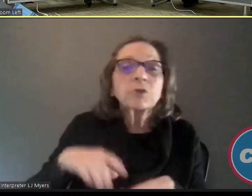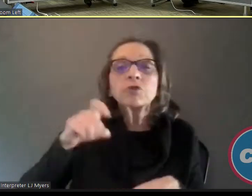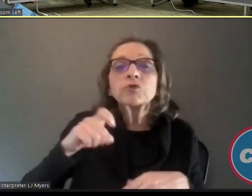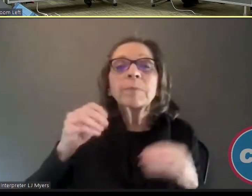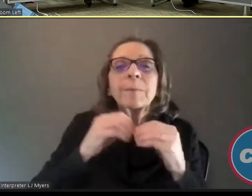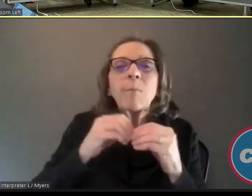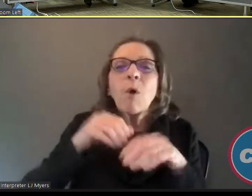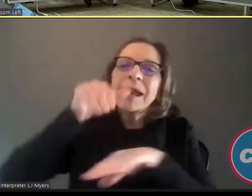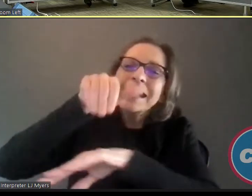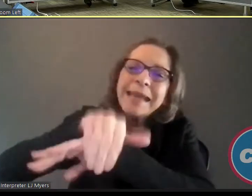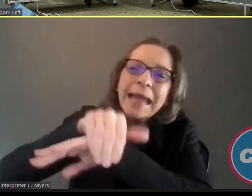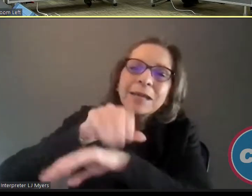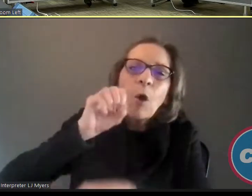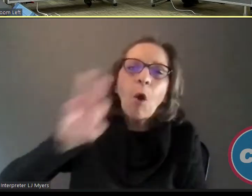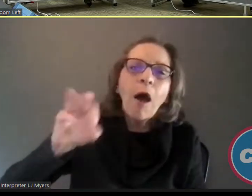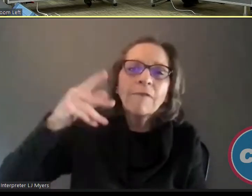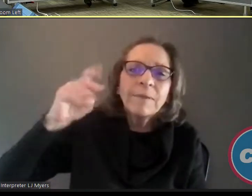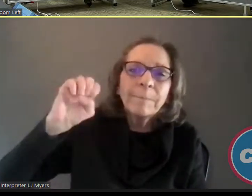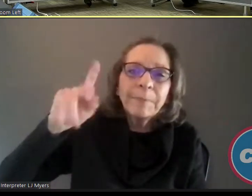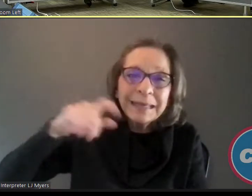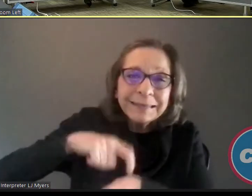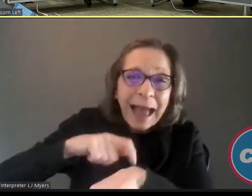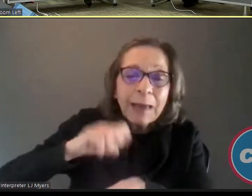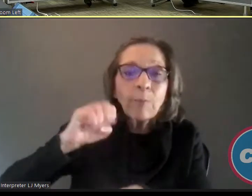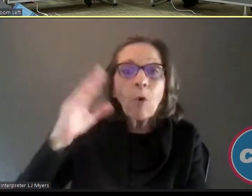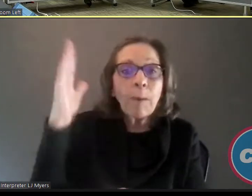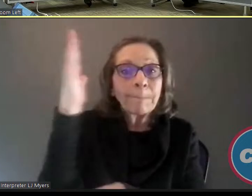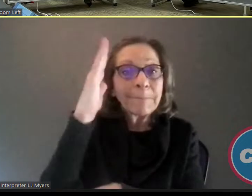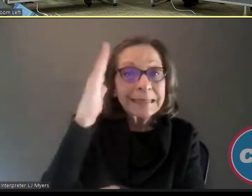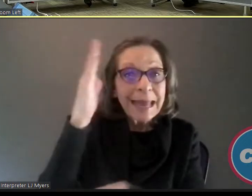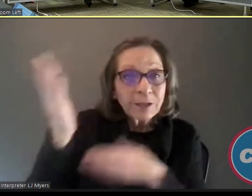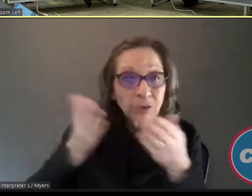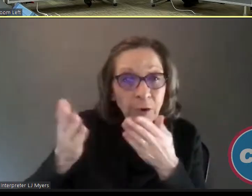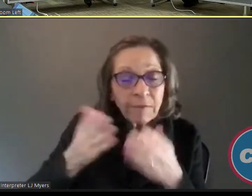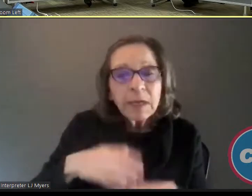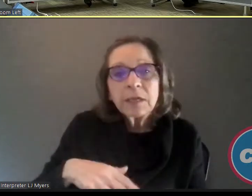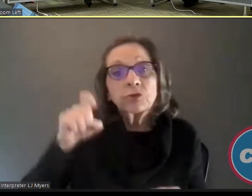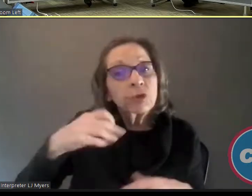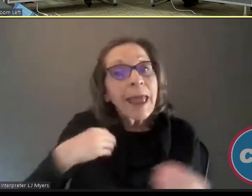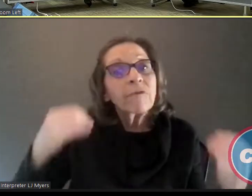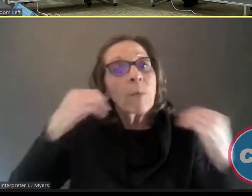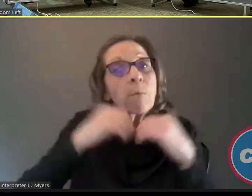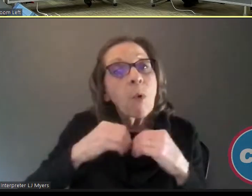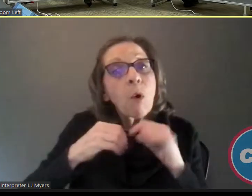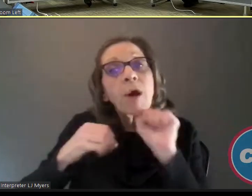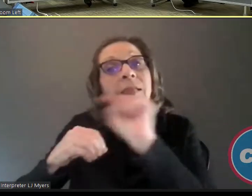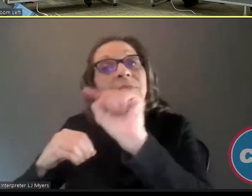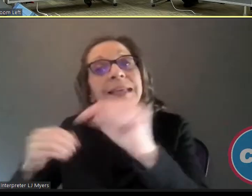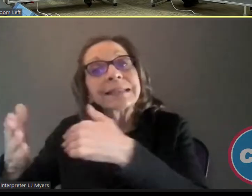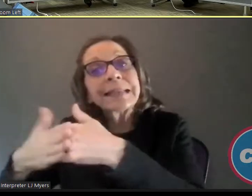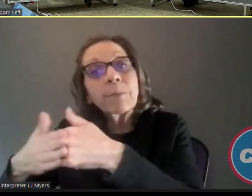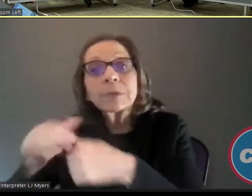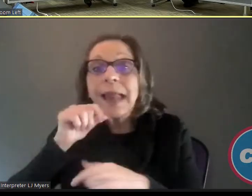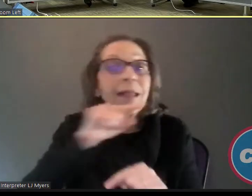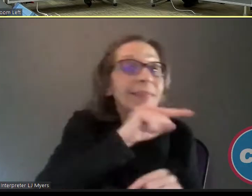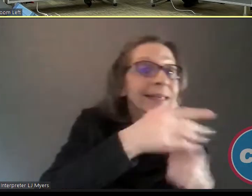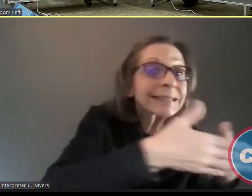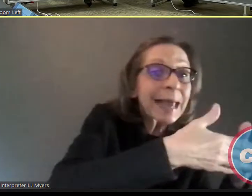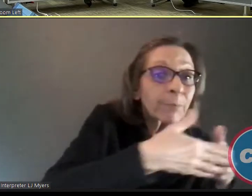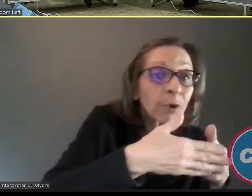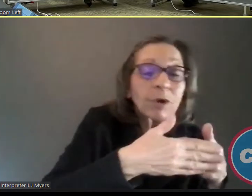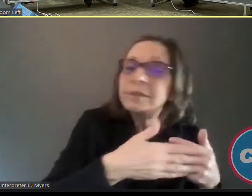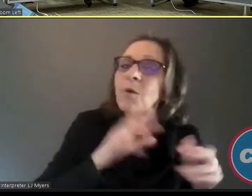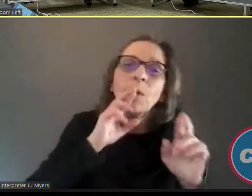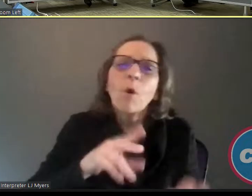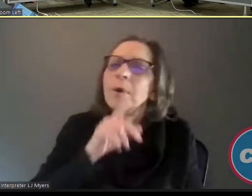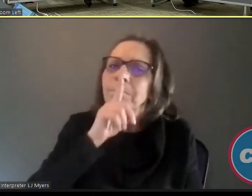off-peak, in the evenings, or in the midday service? Should it be more in certain neighborhoods rather than other neighborhoods? The report doesn't